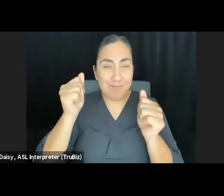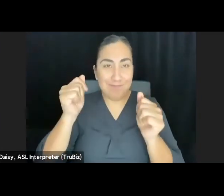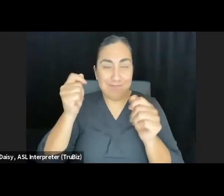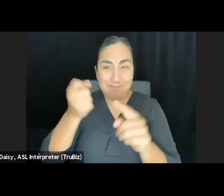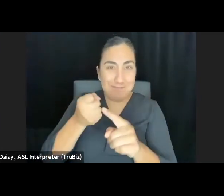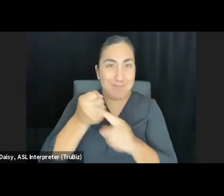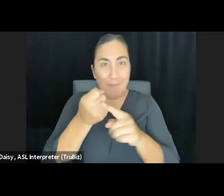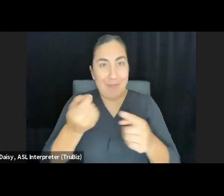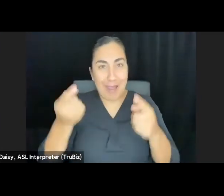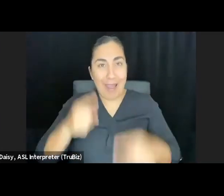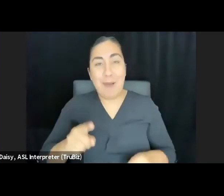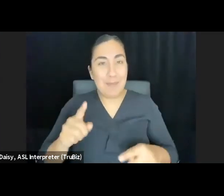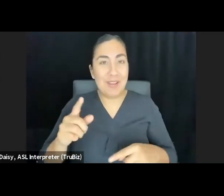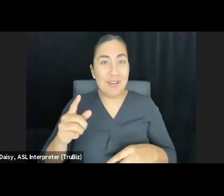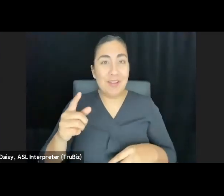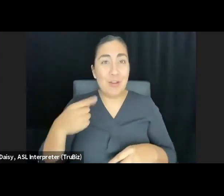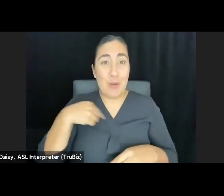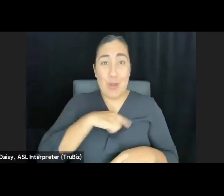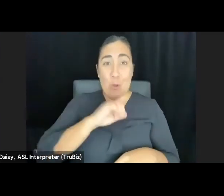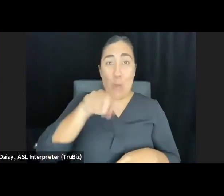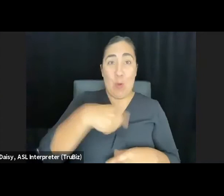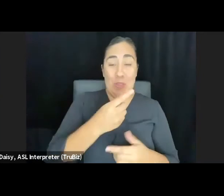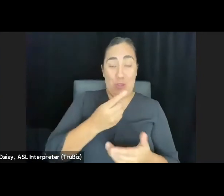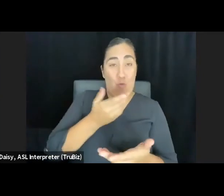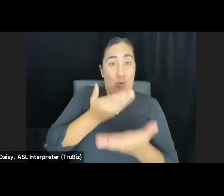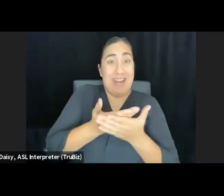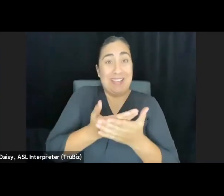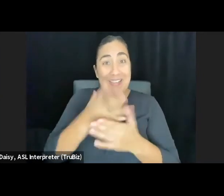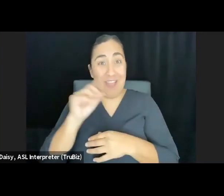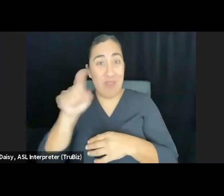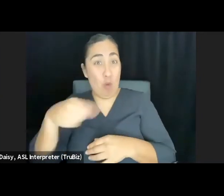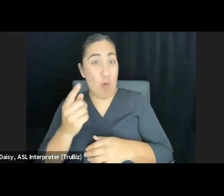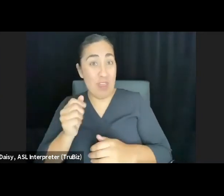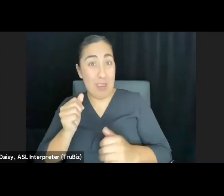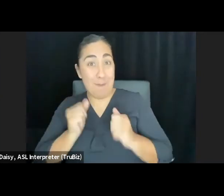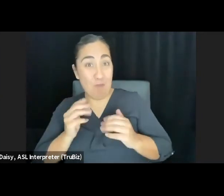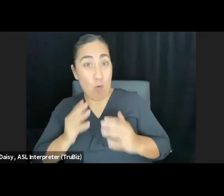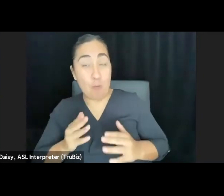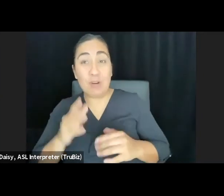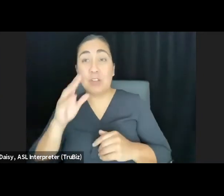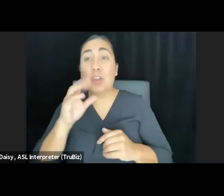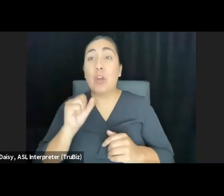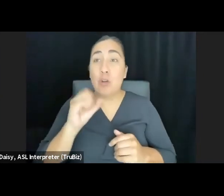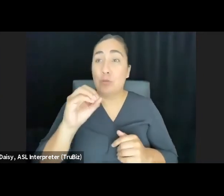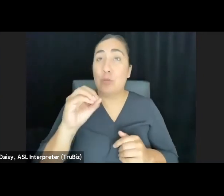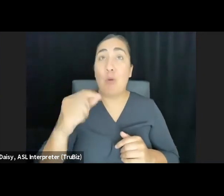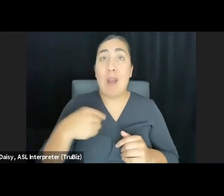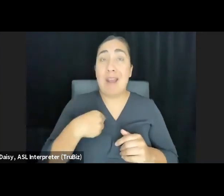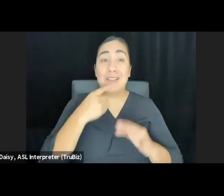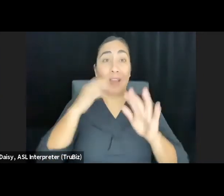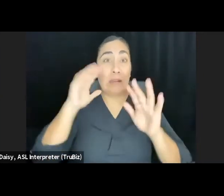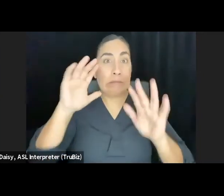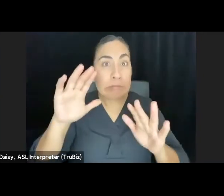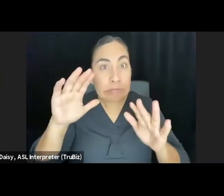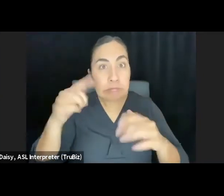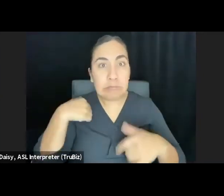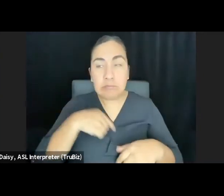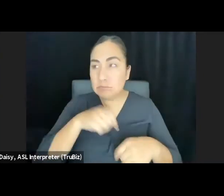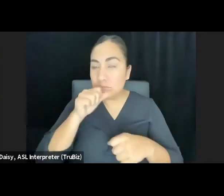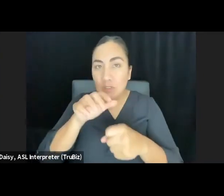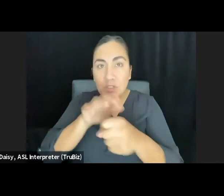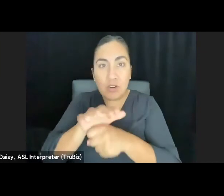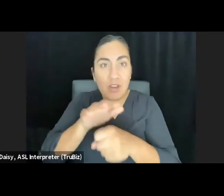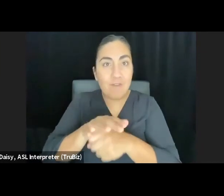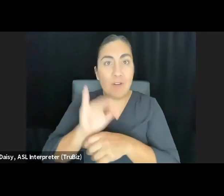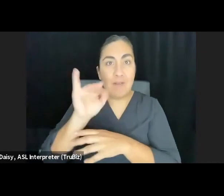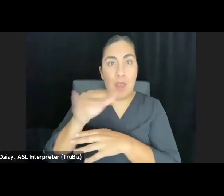and we were the only performers in it. And so I said, we're not going to have enough of the blue marbles.